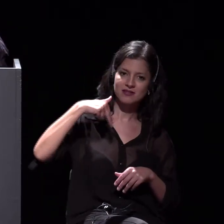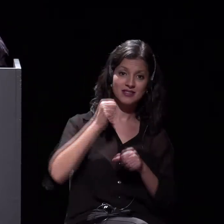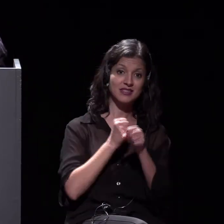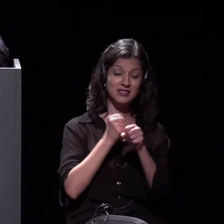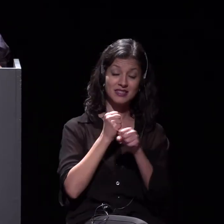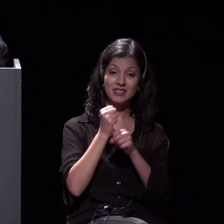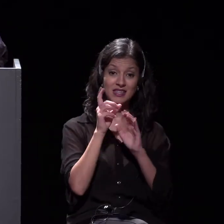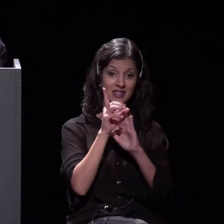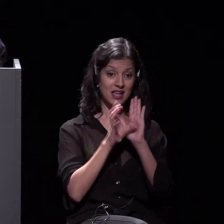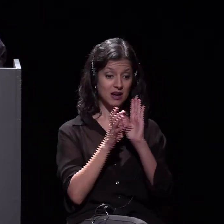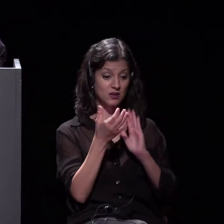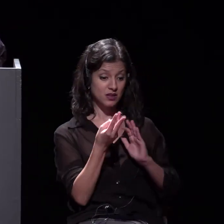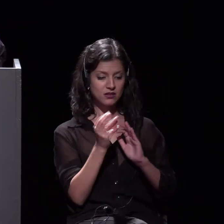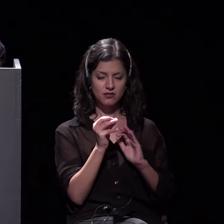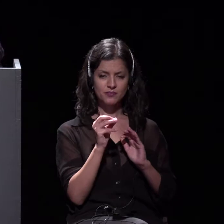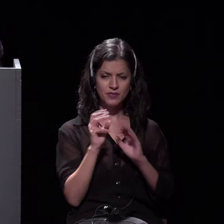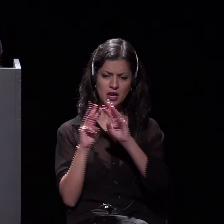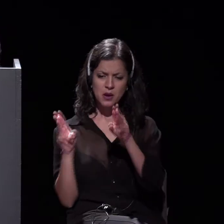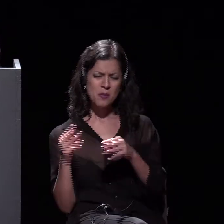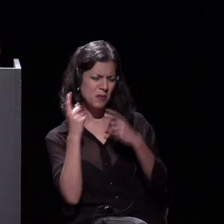integrating mechanism.